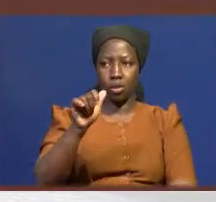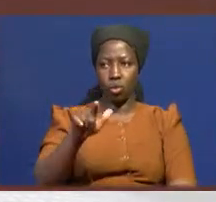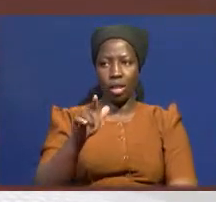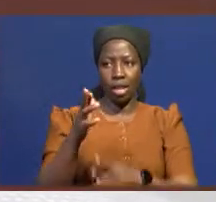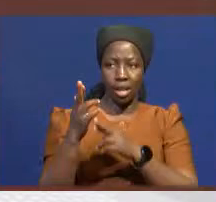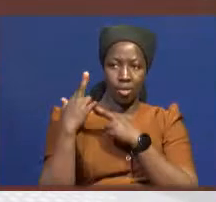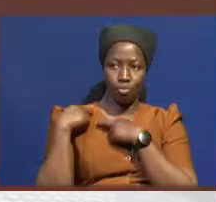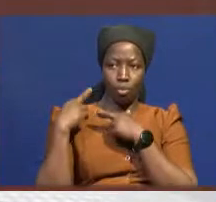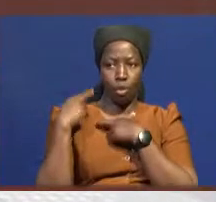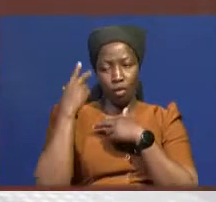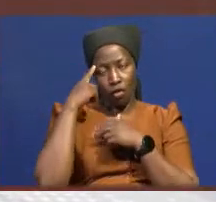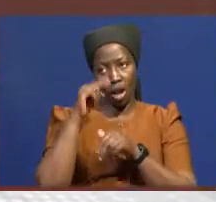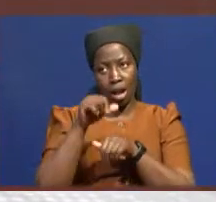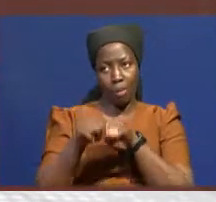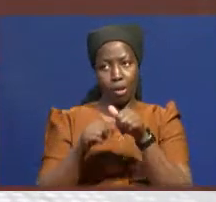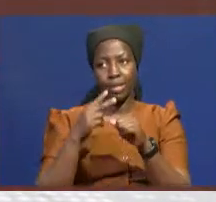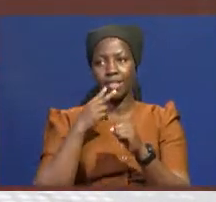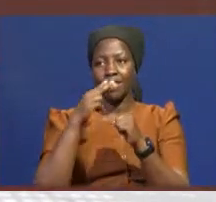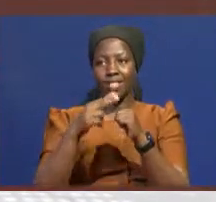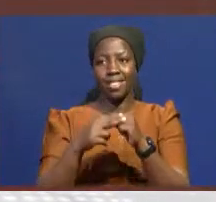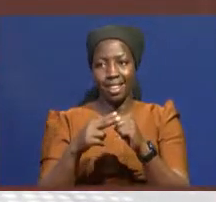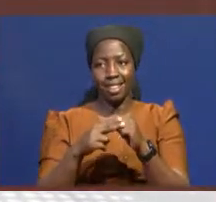marshals, 500